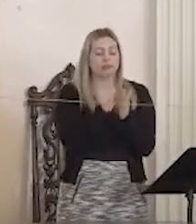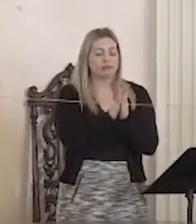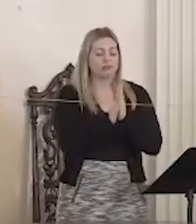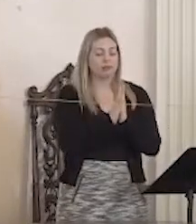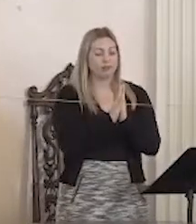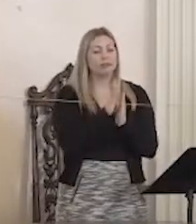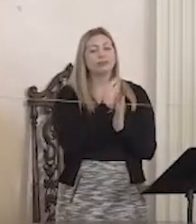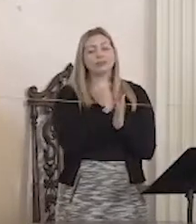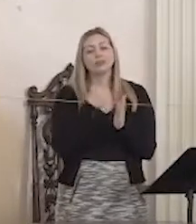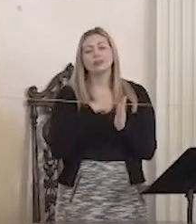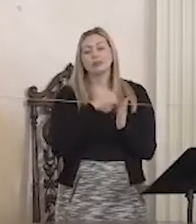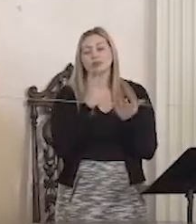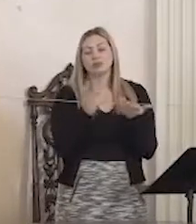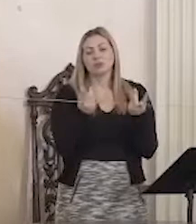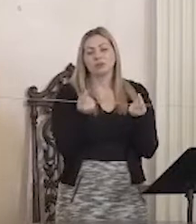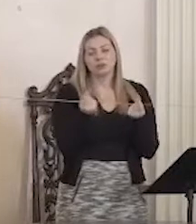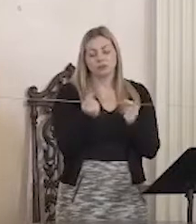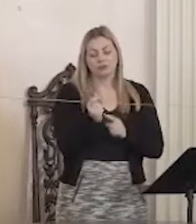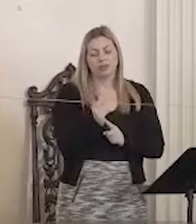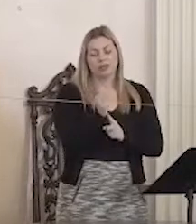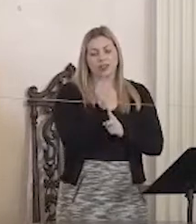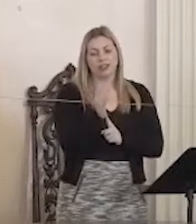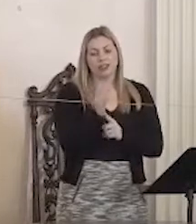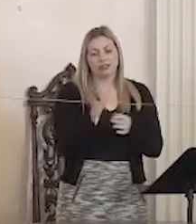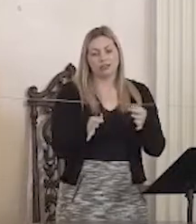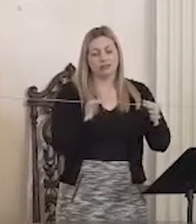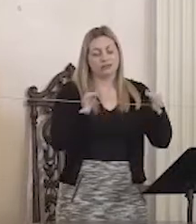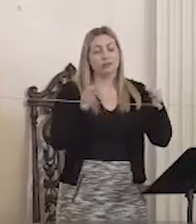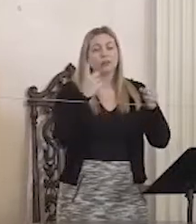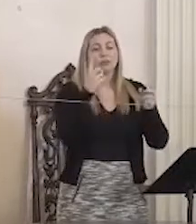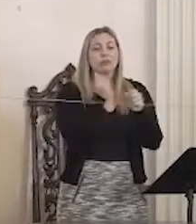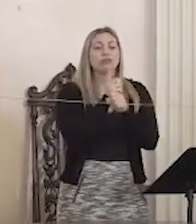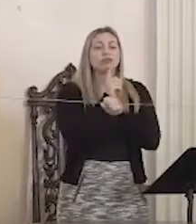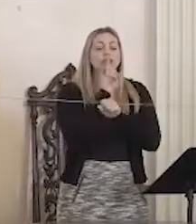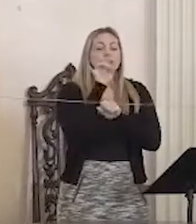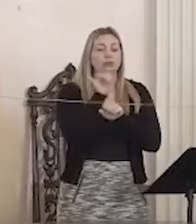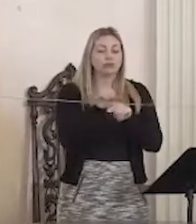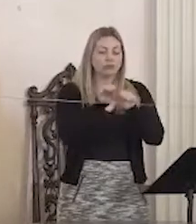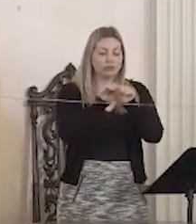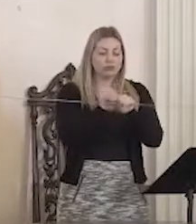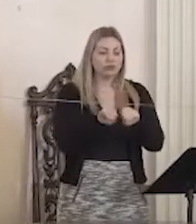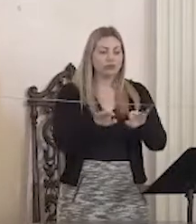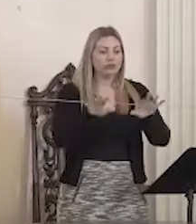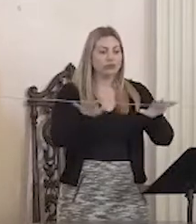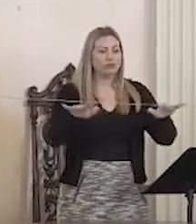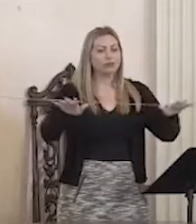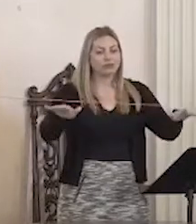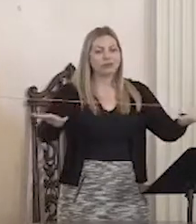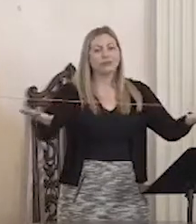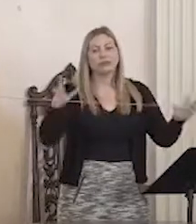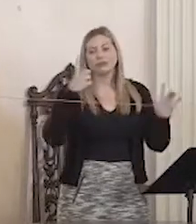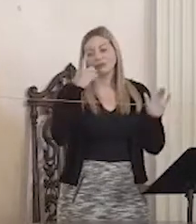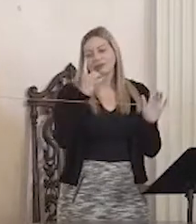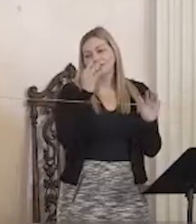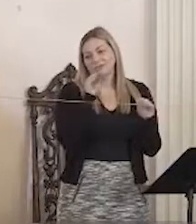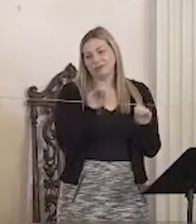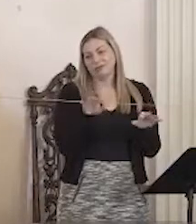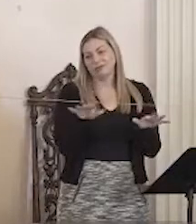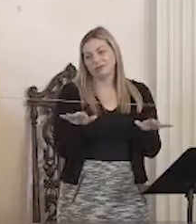prayer, and we will lift candles to ensure our beloved community can flood our building with a spirit of